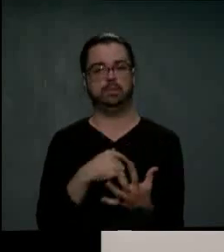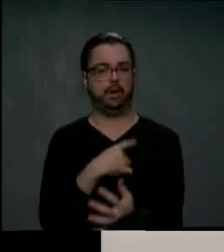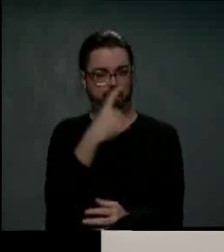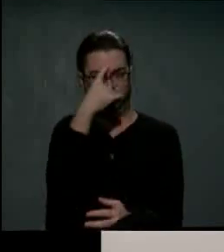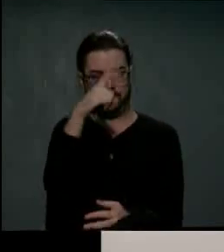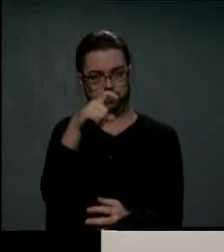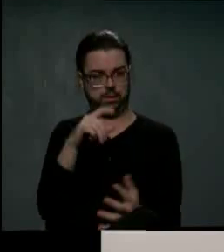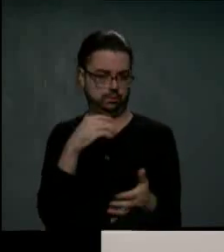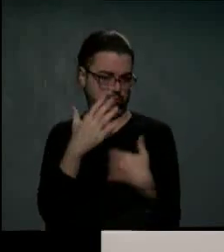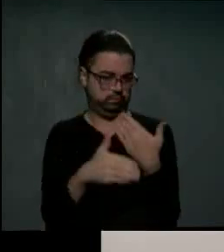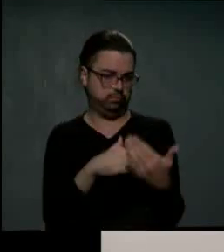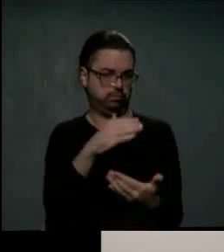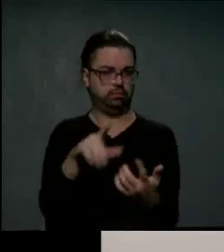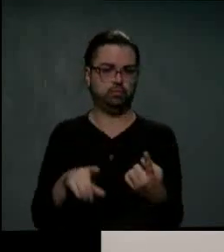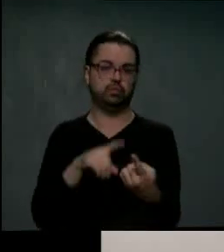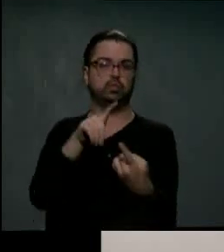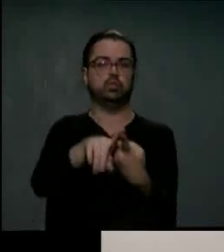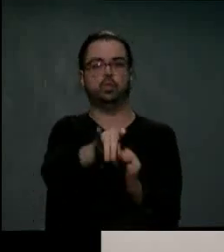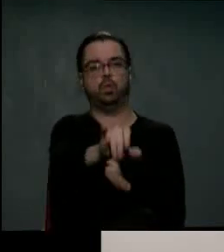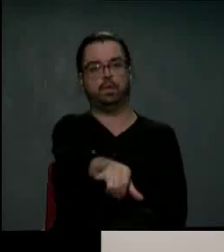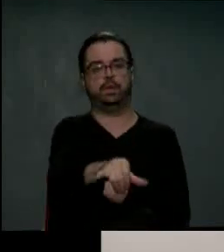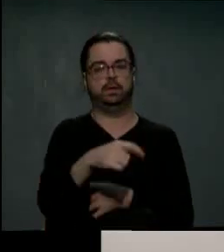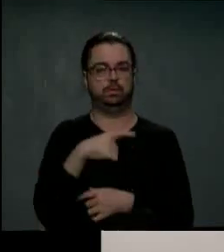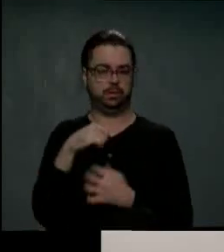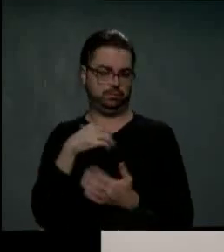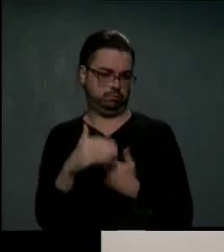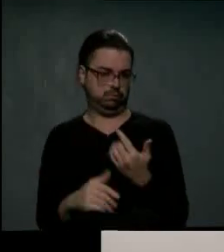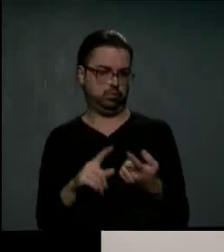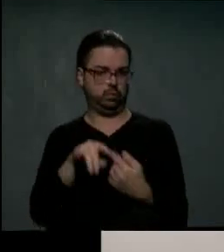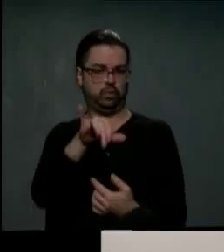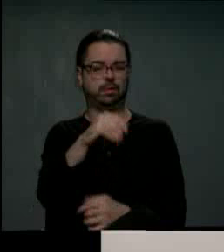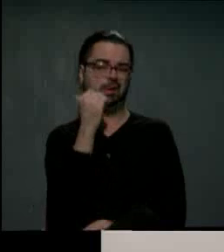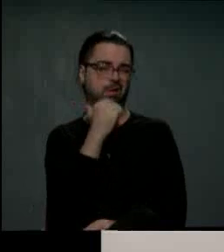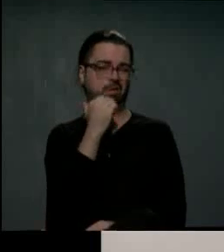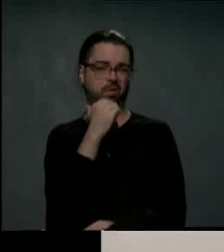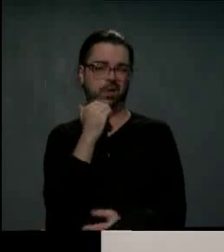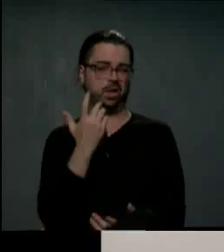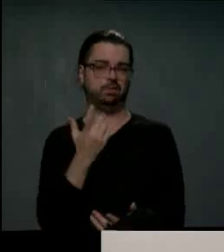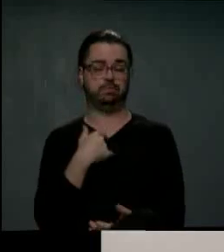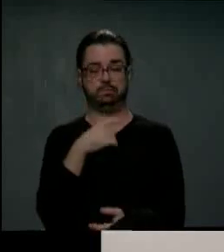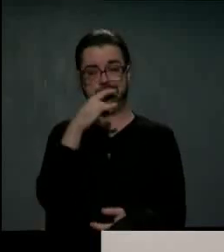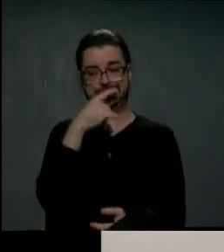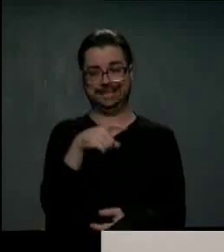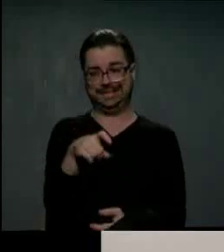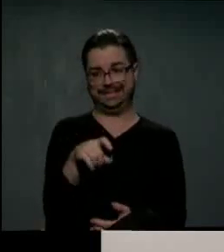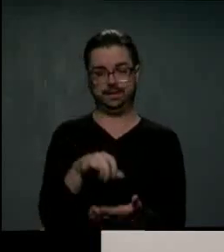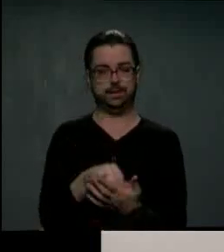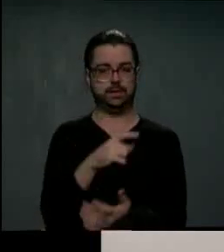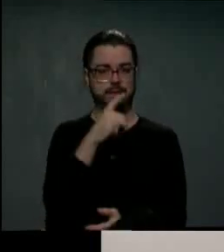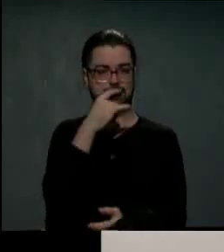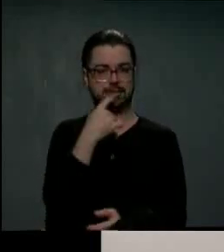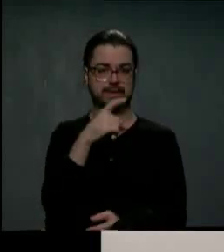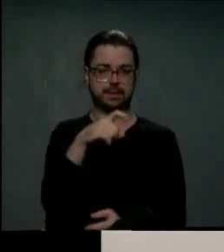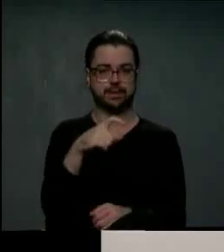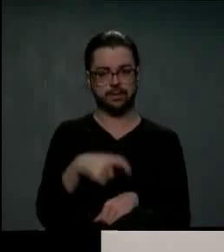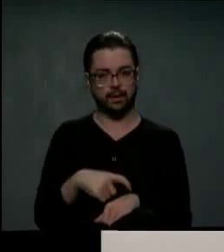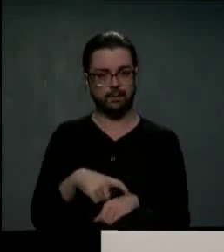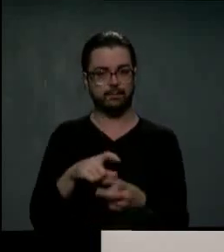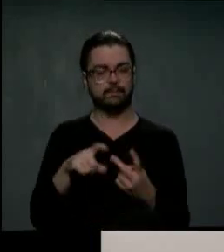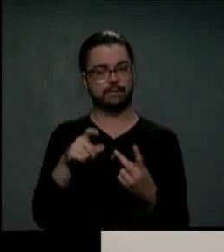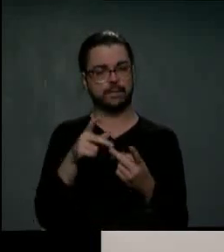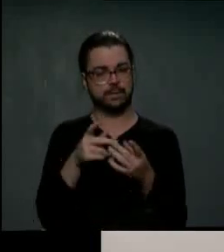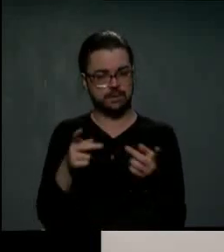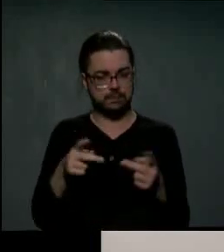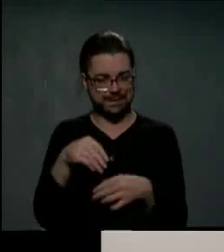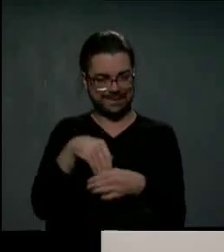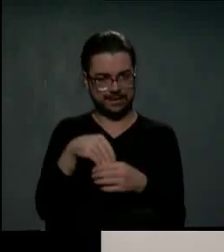move towards, and we need to be moving towards every day. It's just kids need time. You know, they need space in the house.